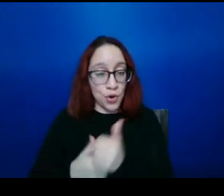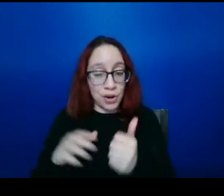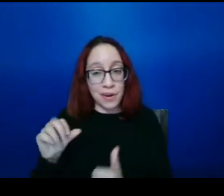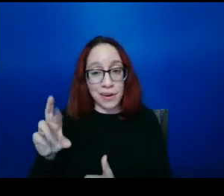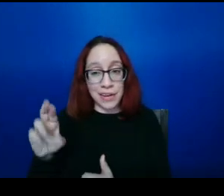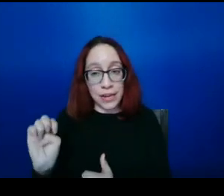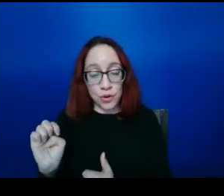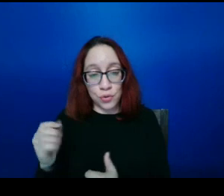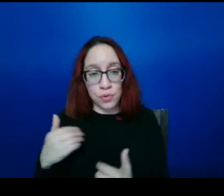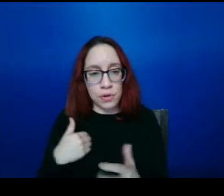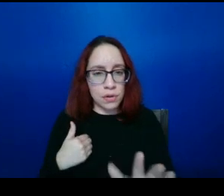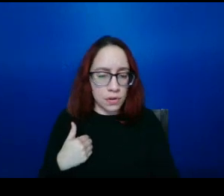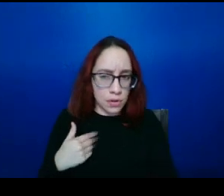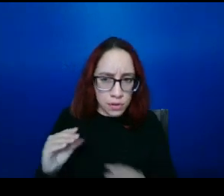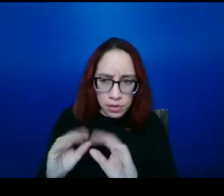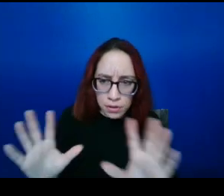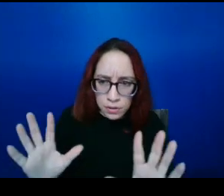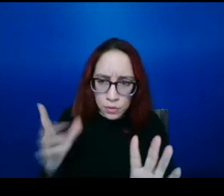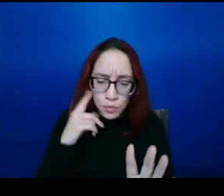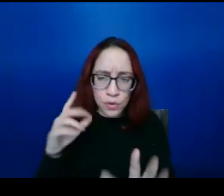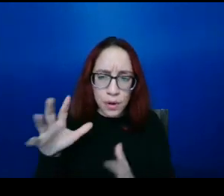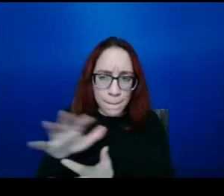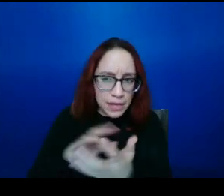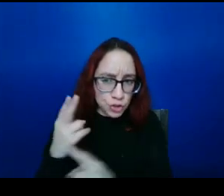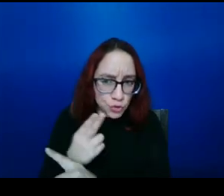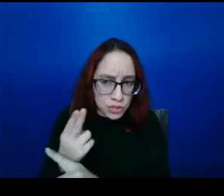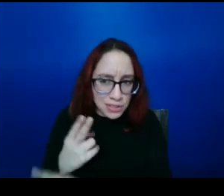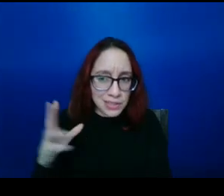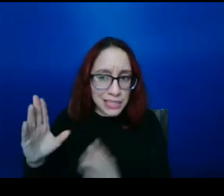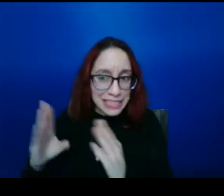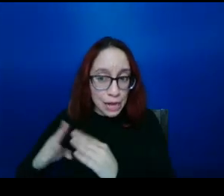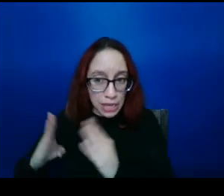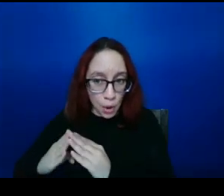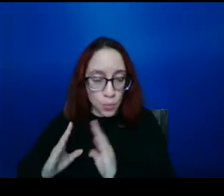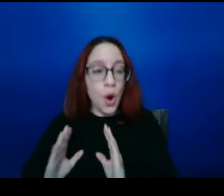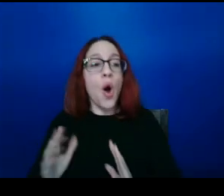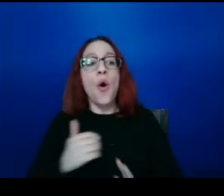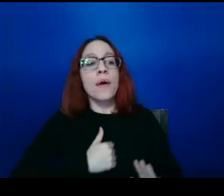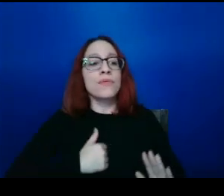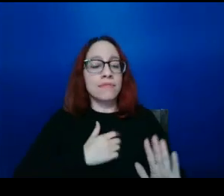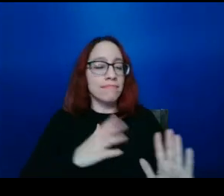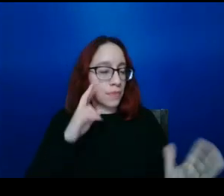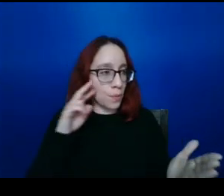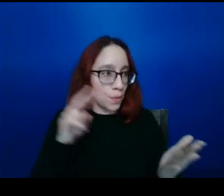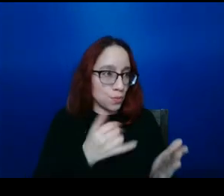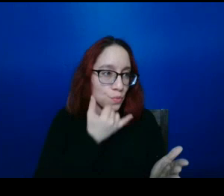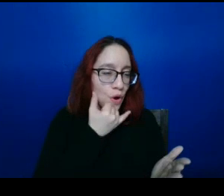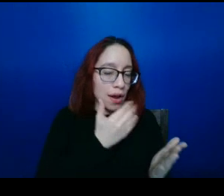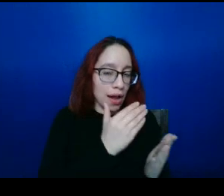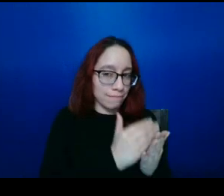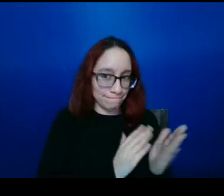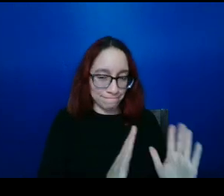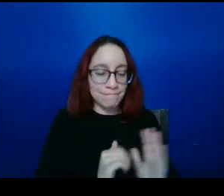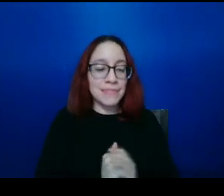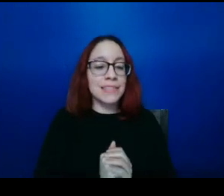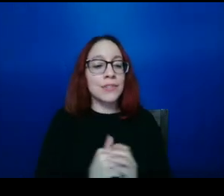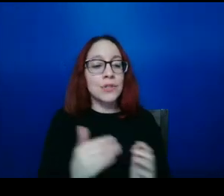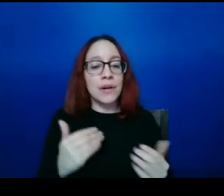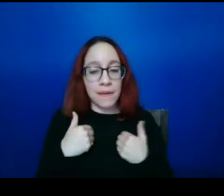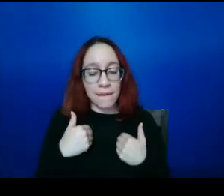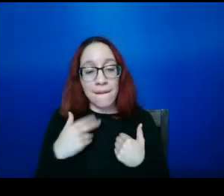we have. I'm sorry, just to clarify, it's for mixed use downtown. Mixed use downtown. I apologize. I was looking at the wrong item. And we do